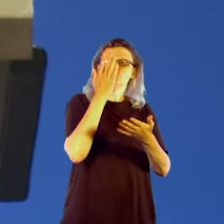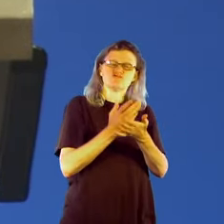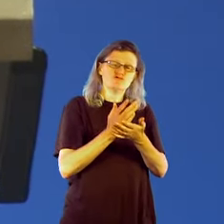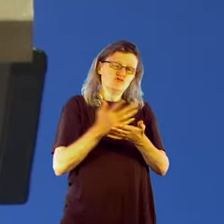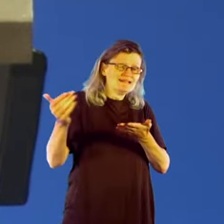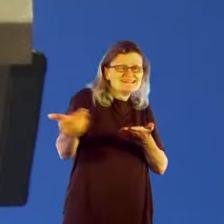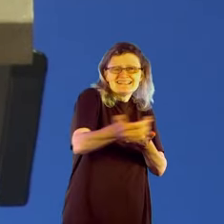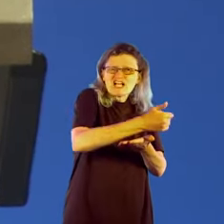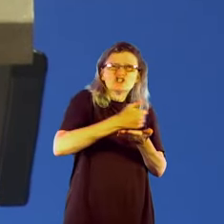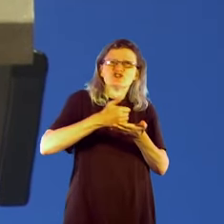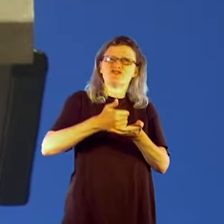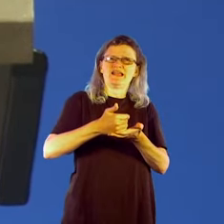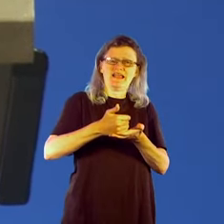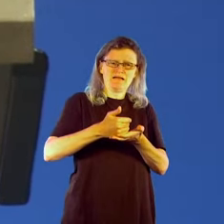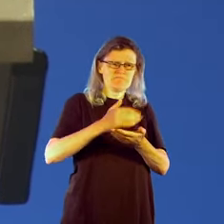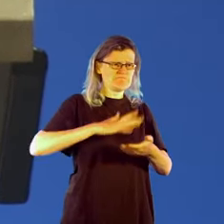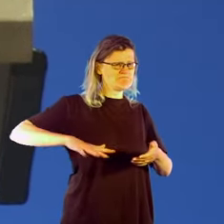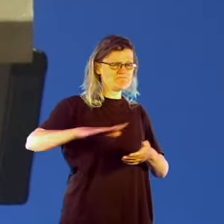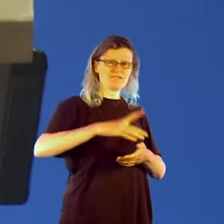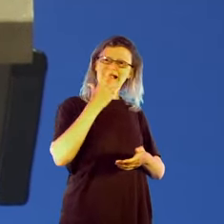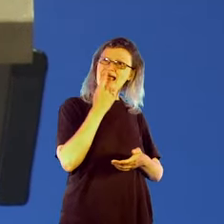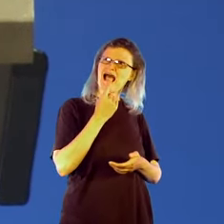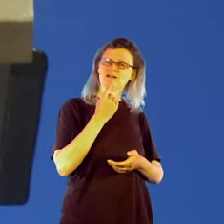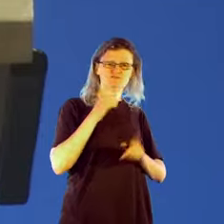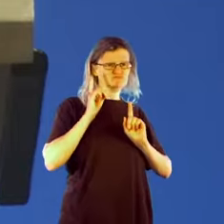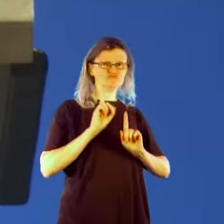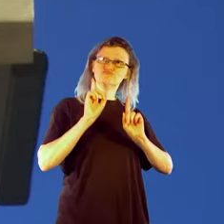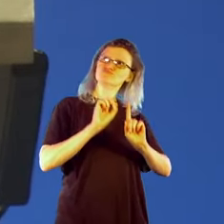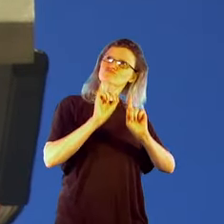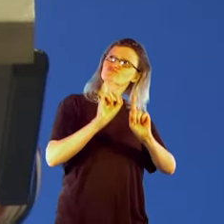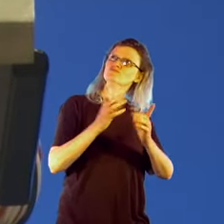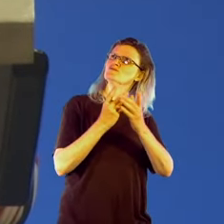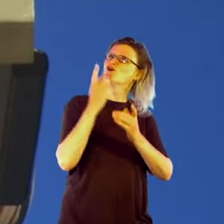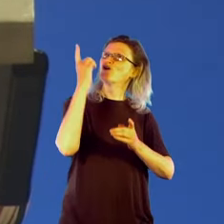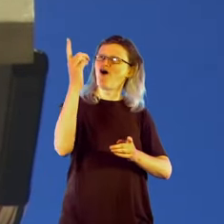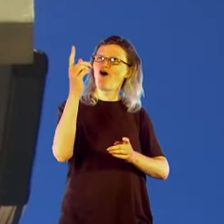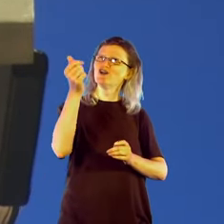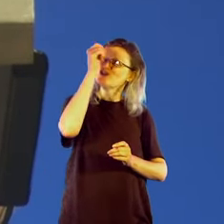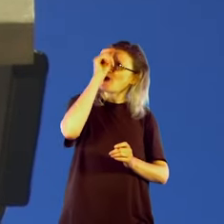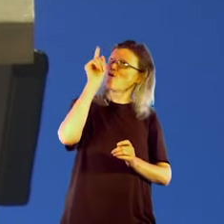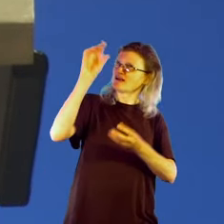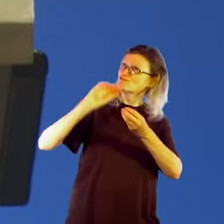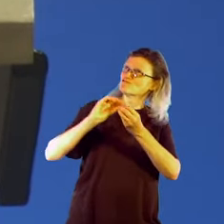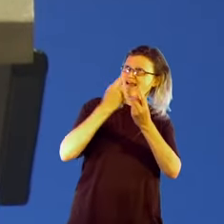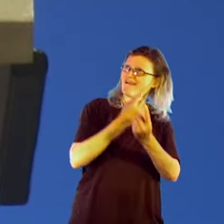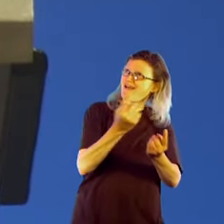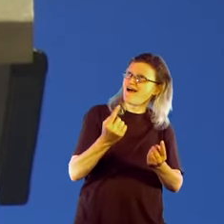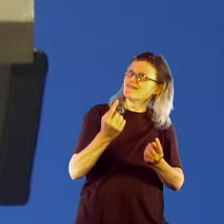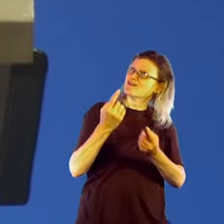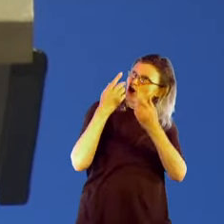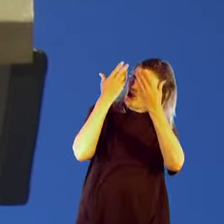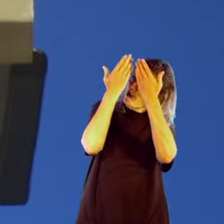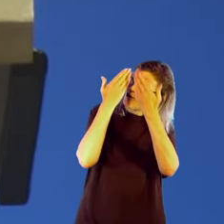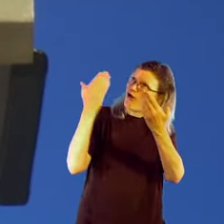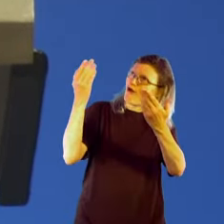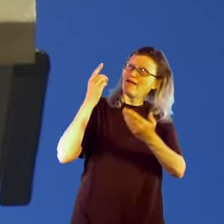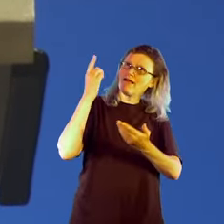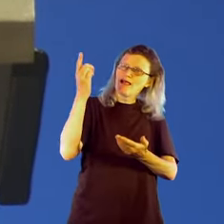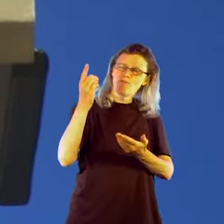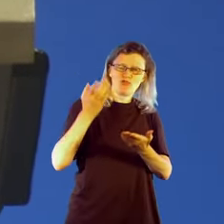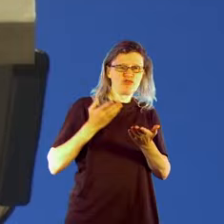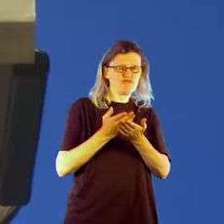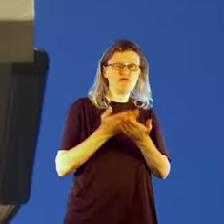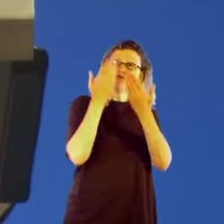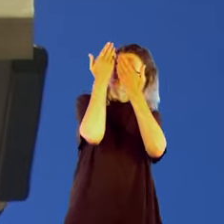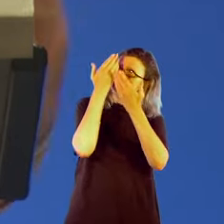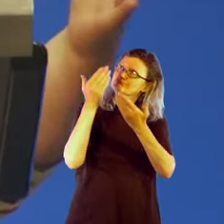sanctuary, a place where they could walk and talk with God, knowing him to be their creator and their Lord, honoring him in their